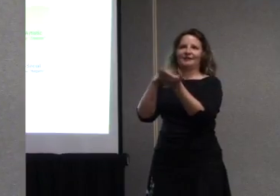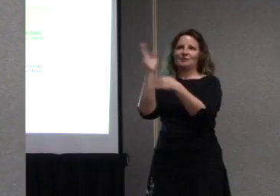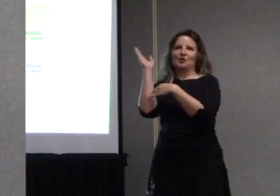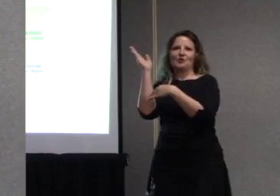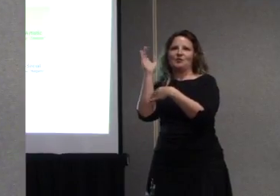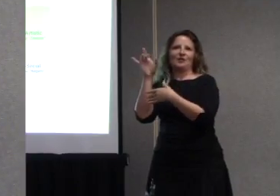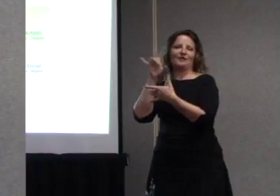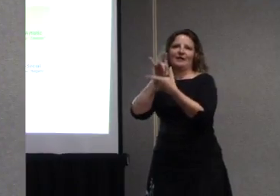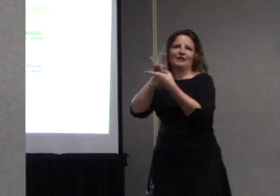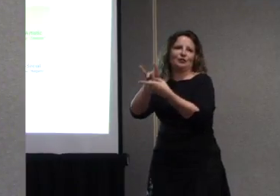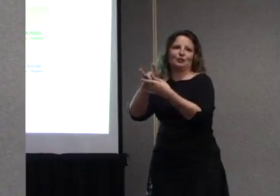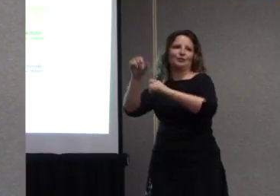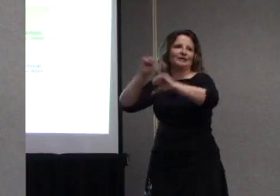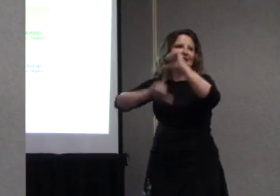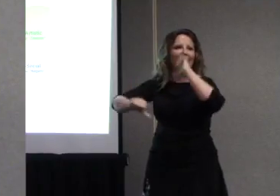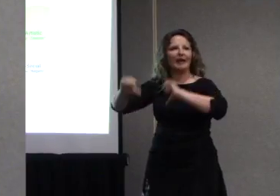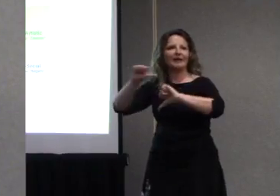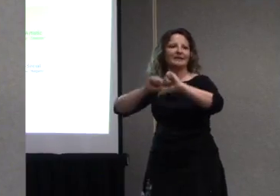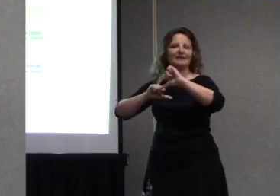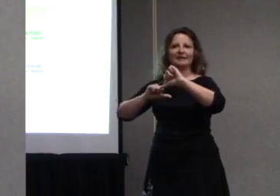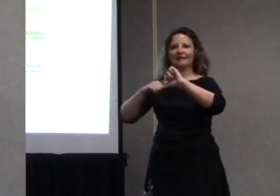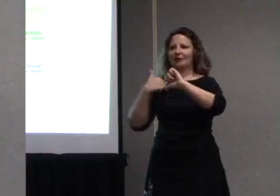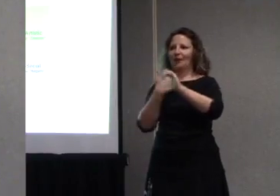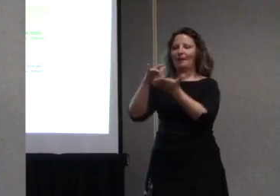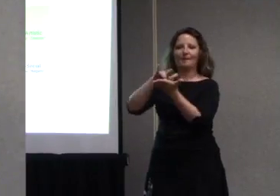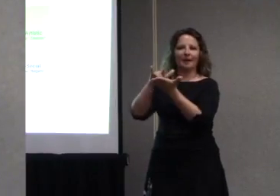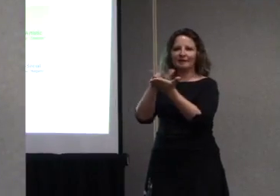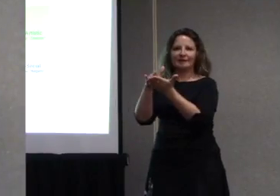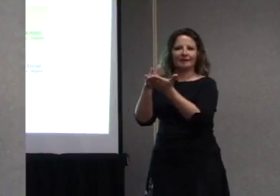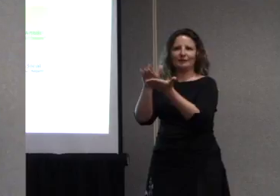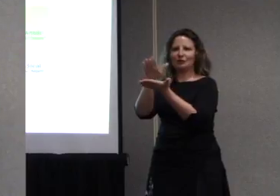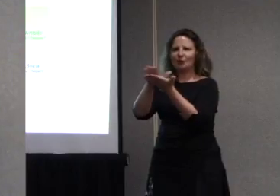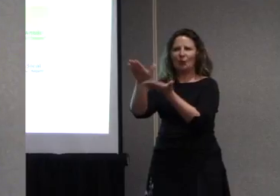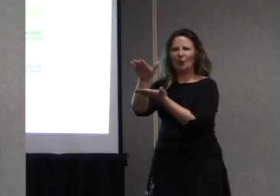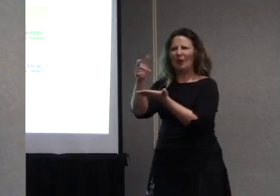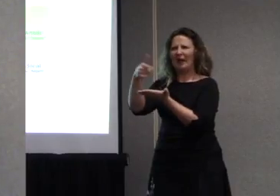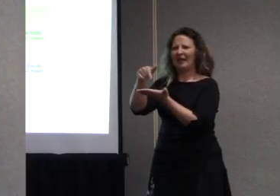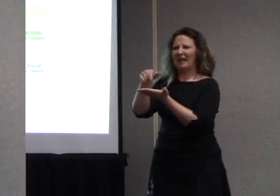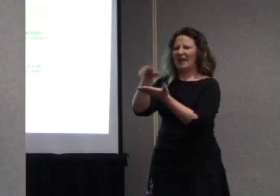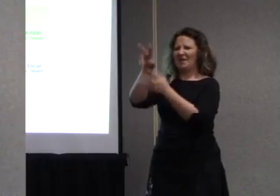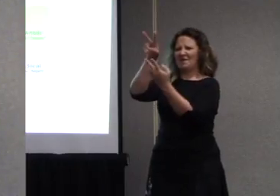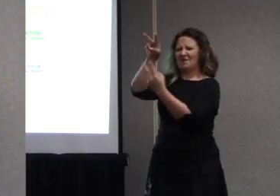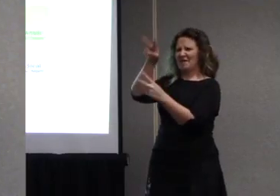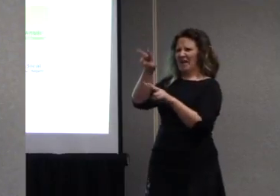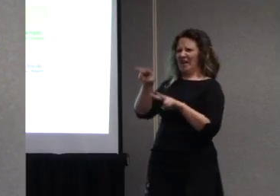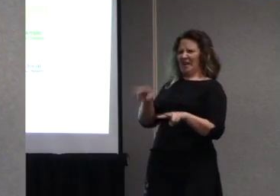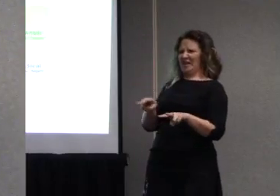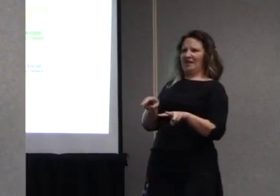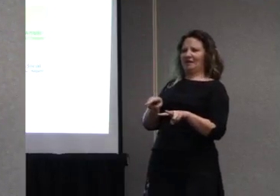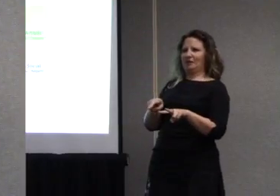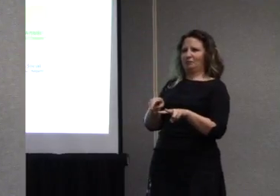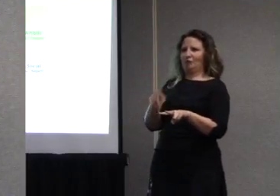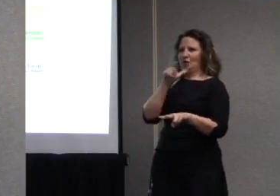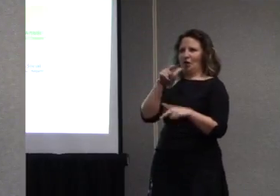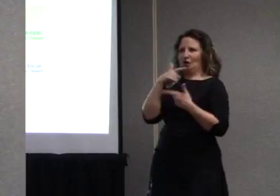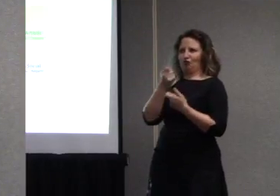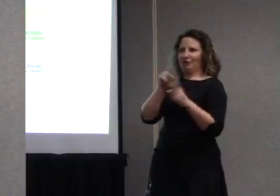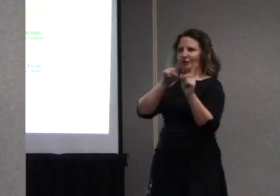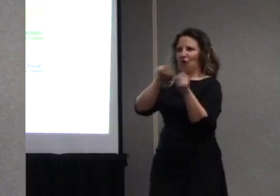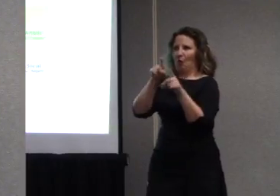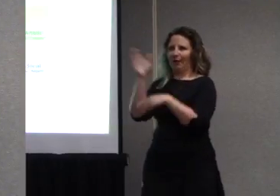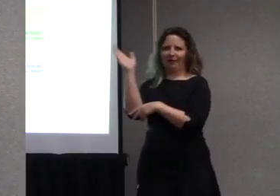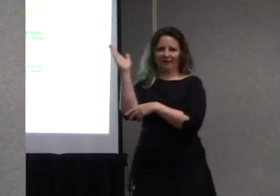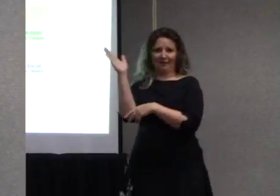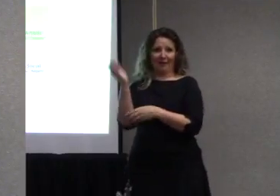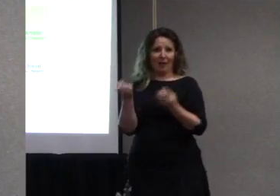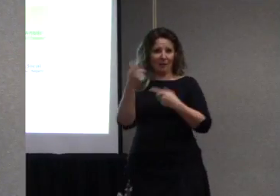chemistry and in the hard sciences and at Brody School of Medicine. And I understand the words, but I have absolutely no interest in